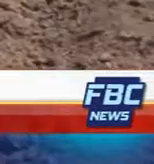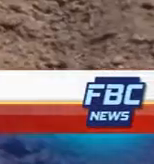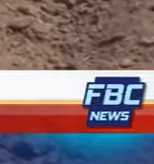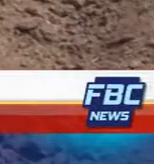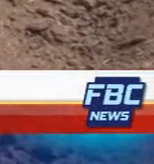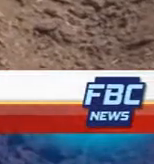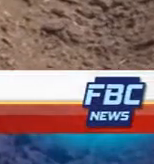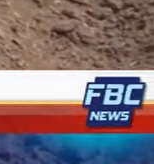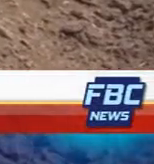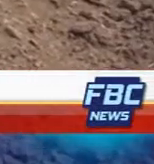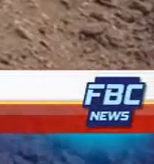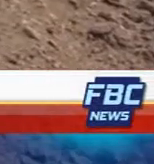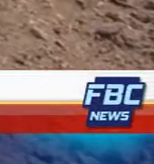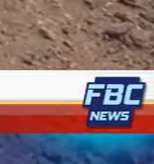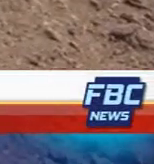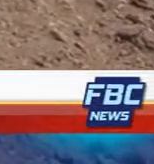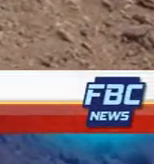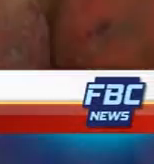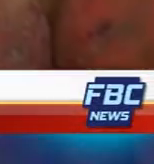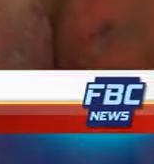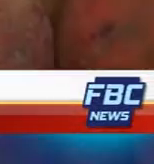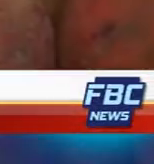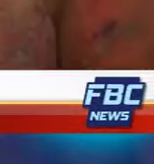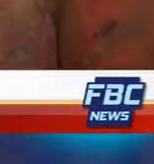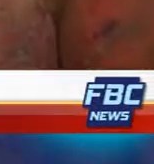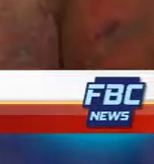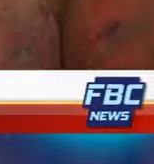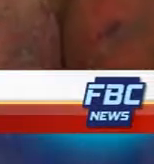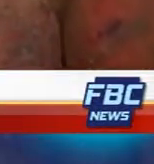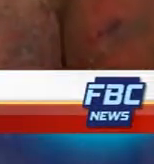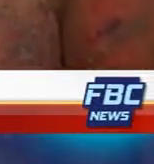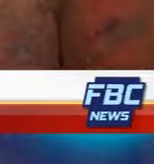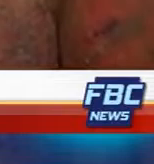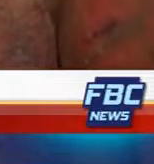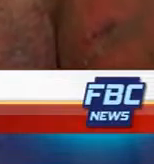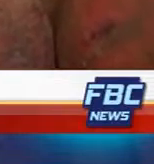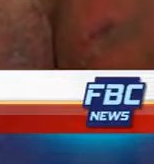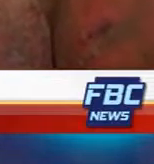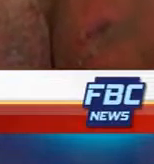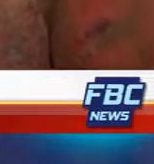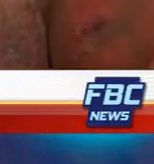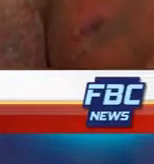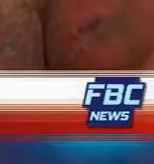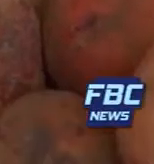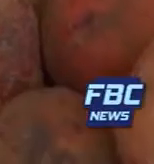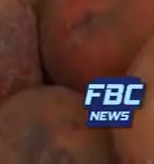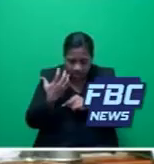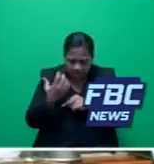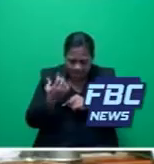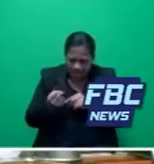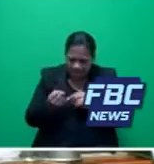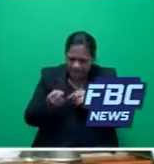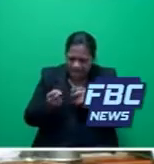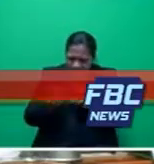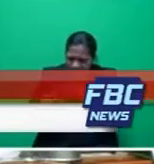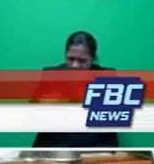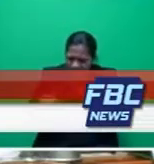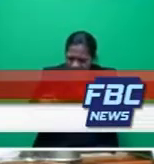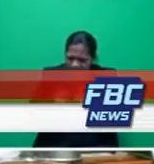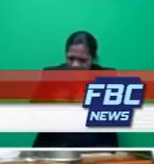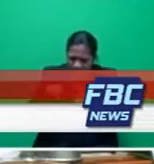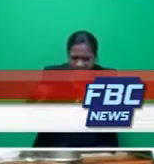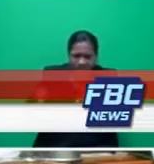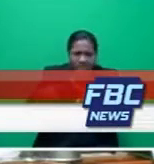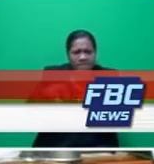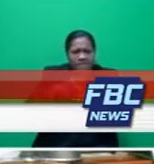He highlighted this will also help reduce a lot of green waste found in dump sites. Where the poultry